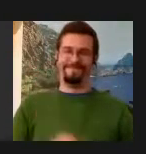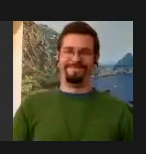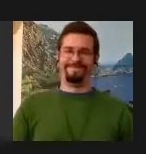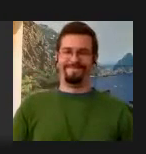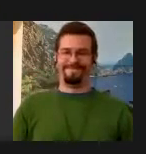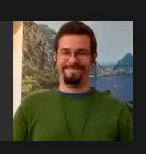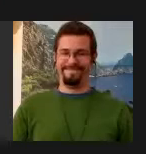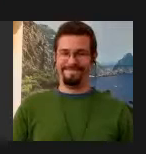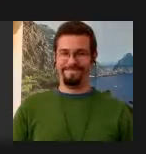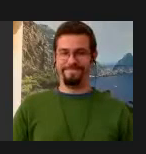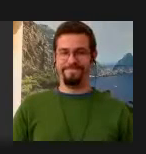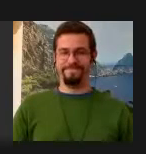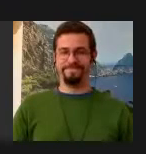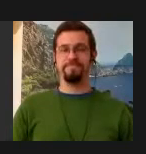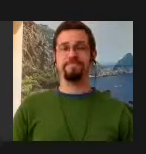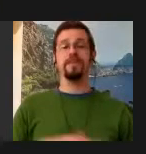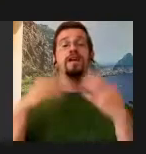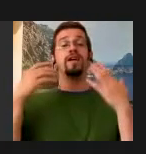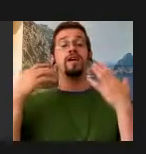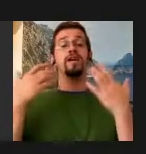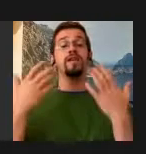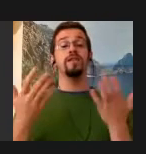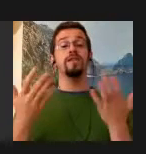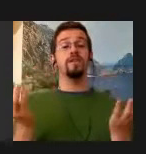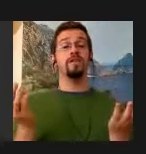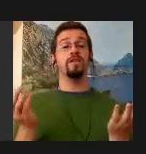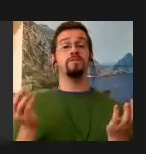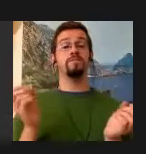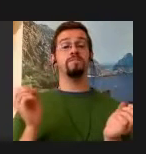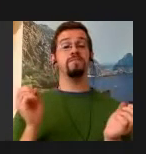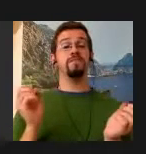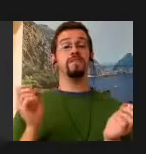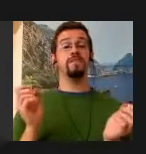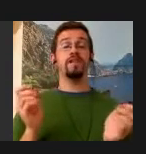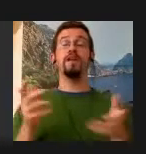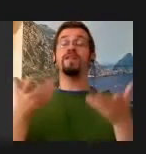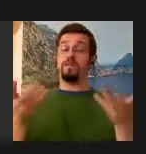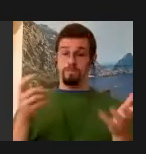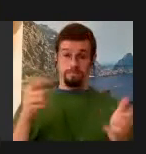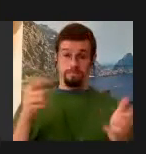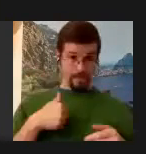course. So. Okay. Okay. Shall I start?